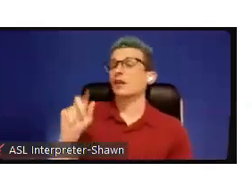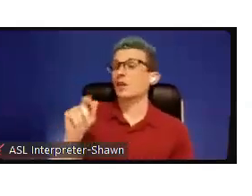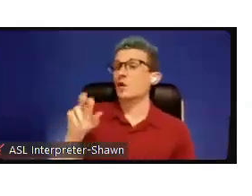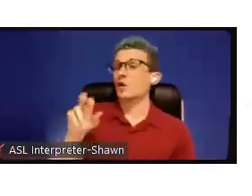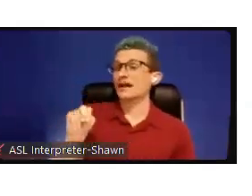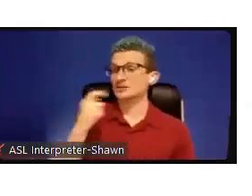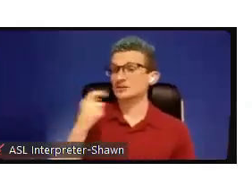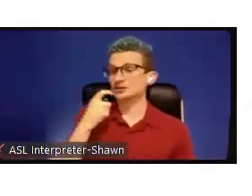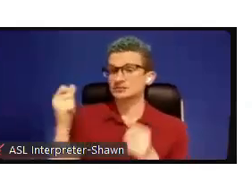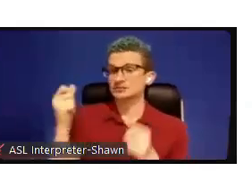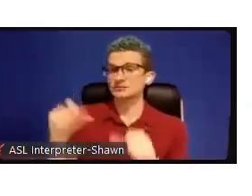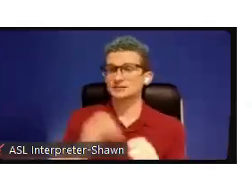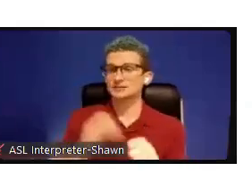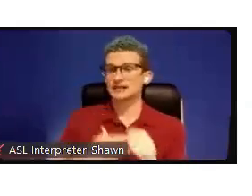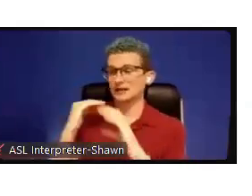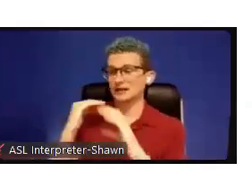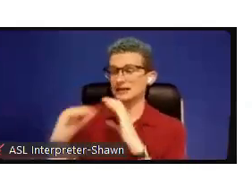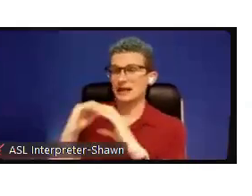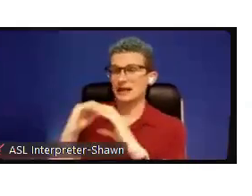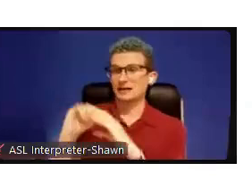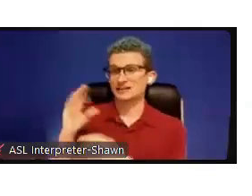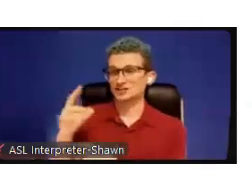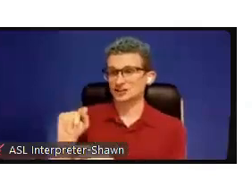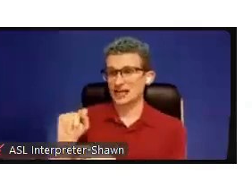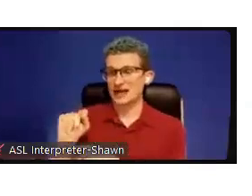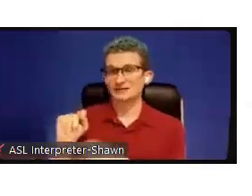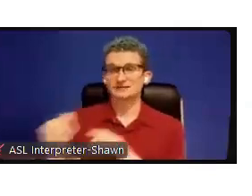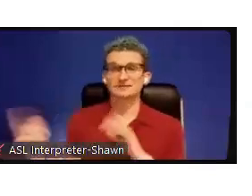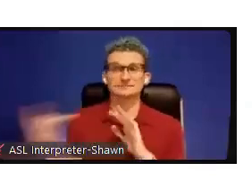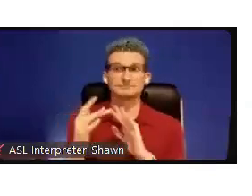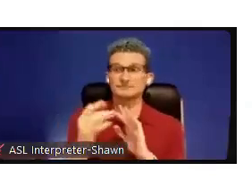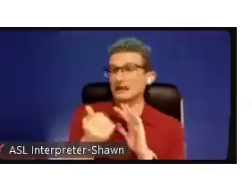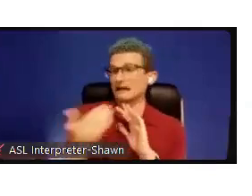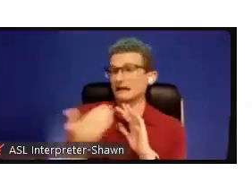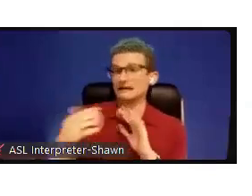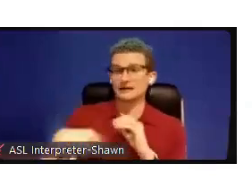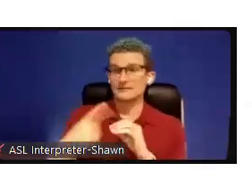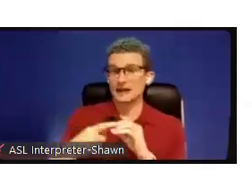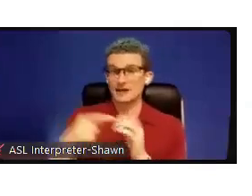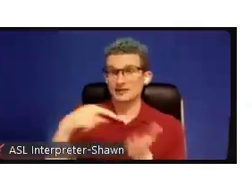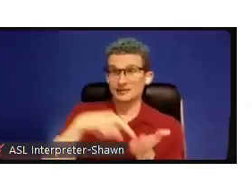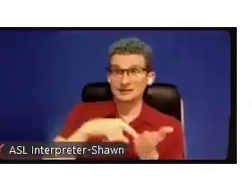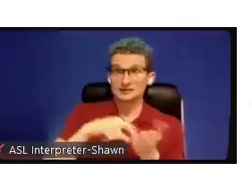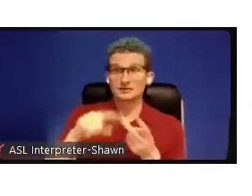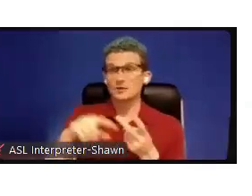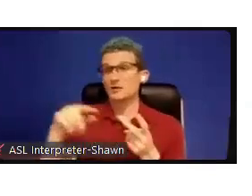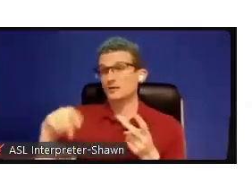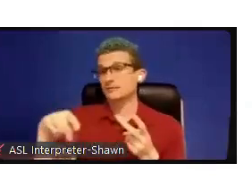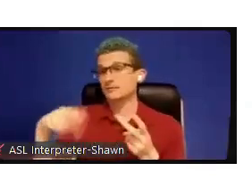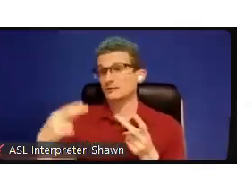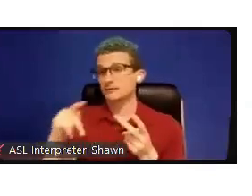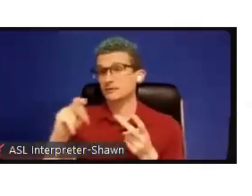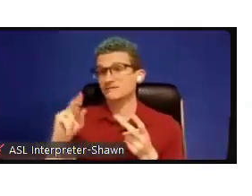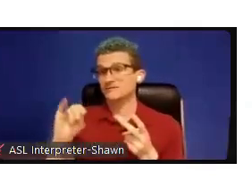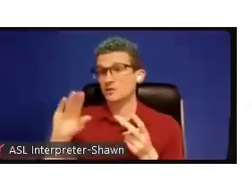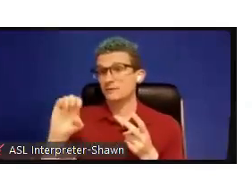anything else related to Performance Hub. This email is the way to get in contact with us. Thank you so much.